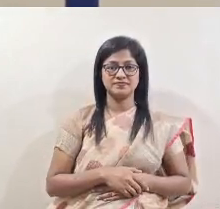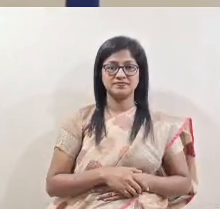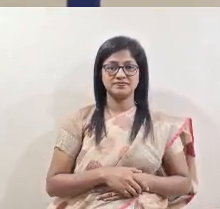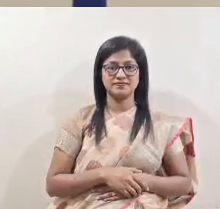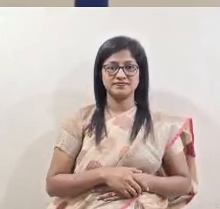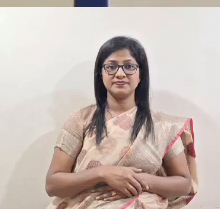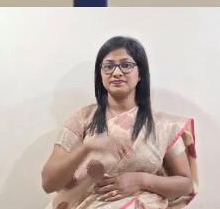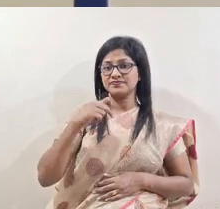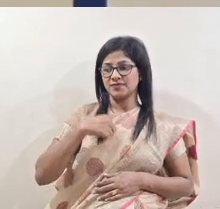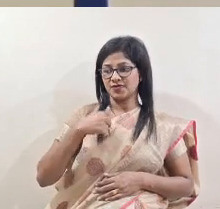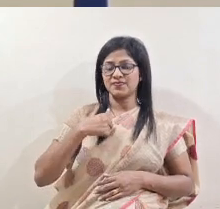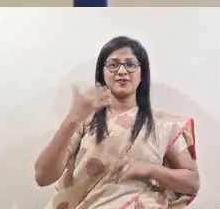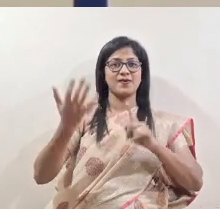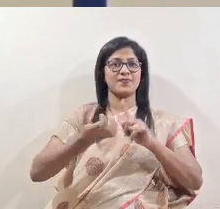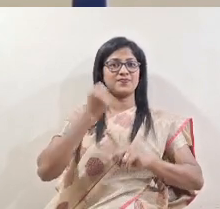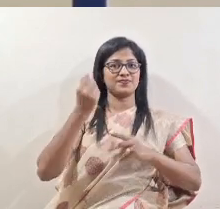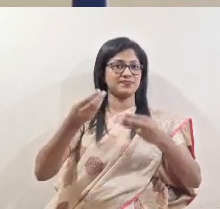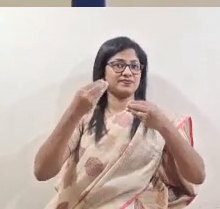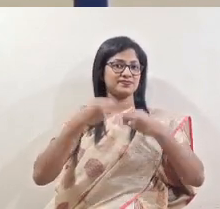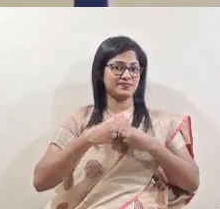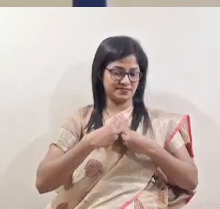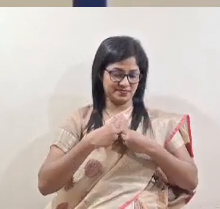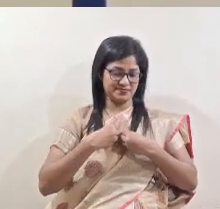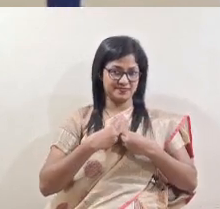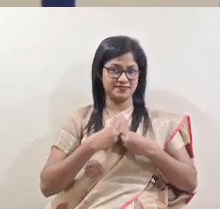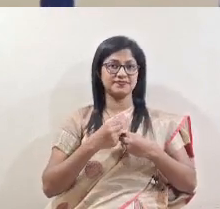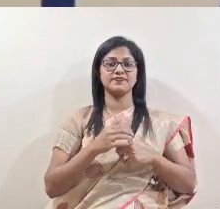I have been given the opportunity